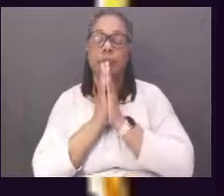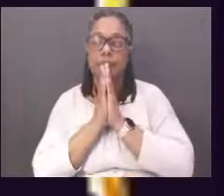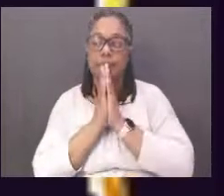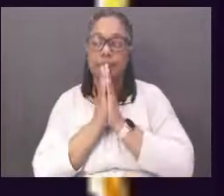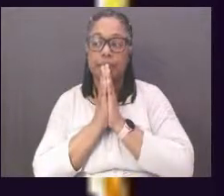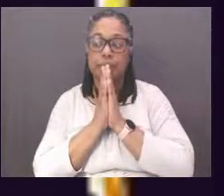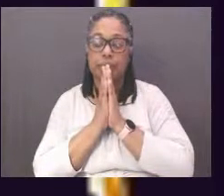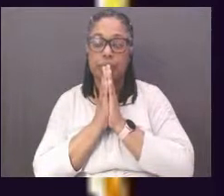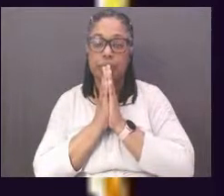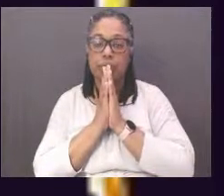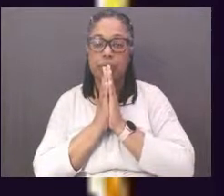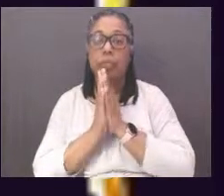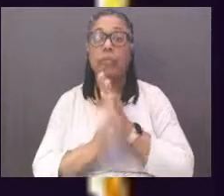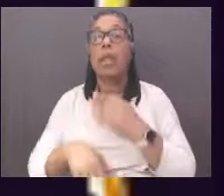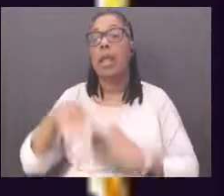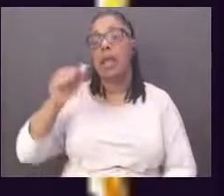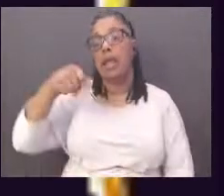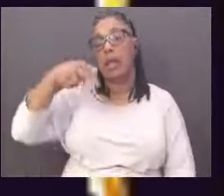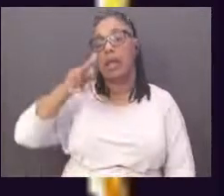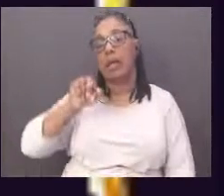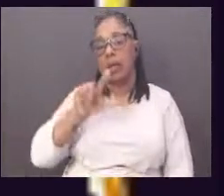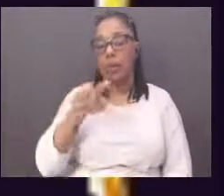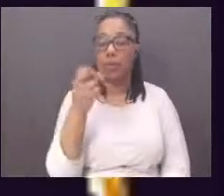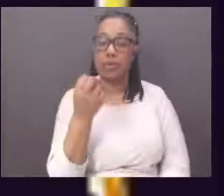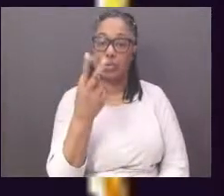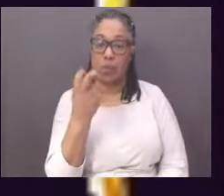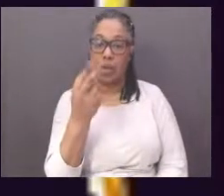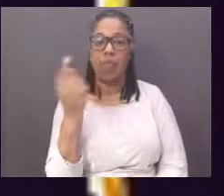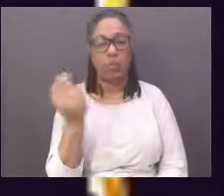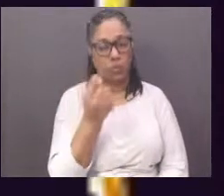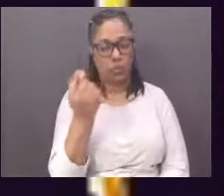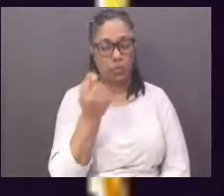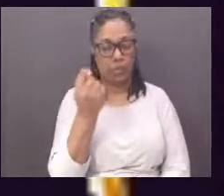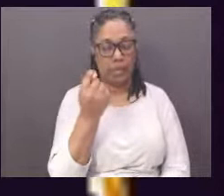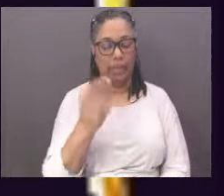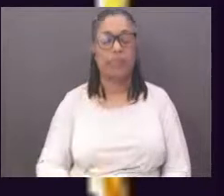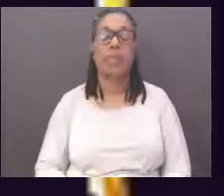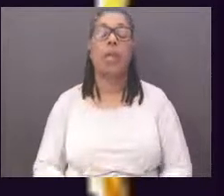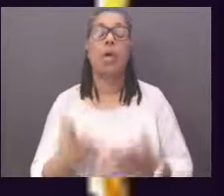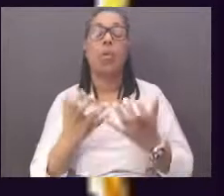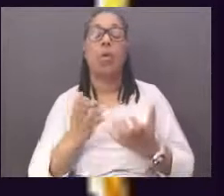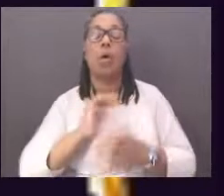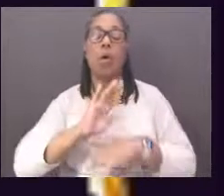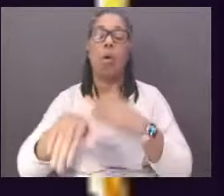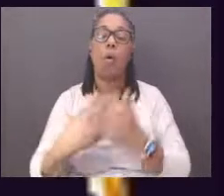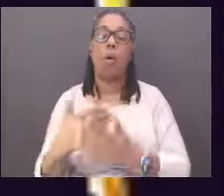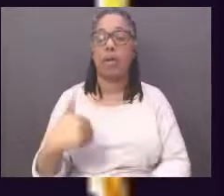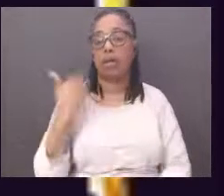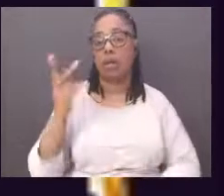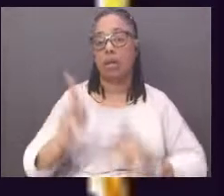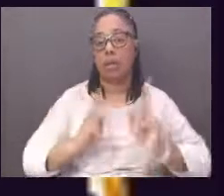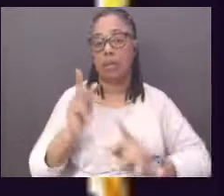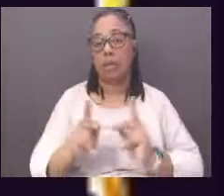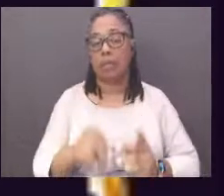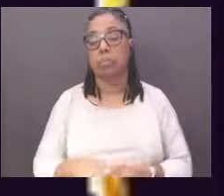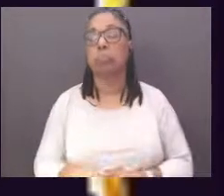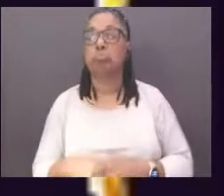12th of April. On the 12th of April, that's a Tuesday, we're asking that all of our young people, our youth fellowship, be